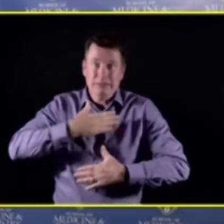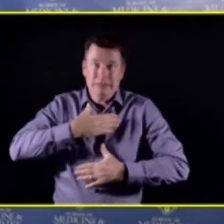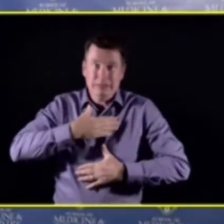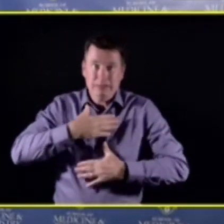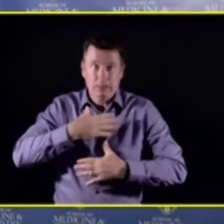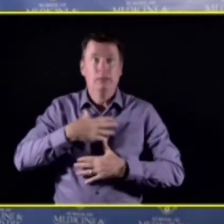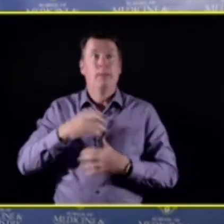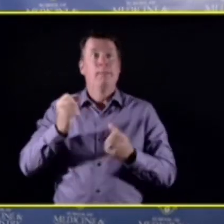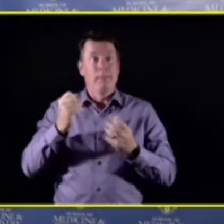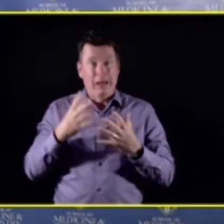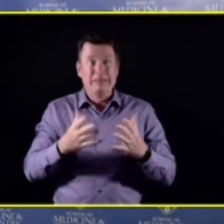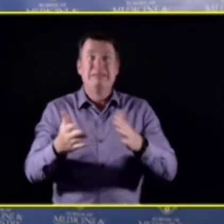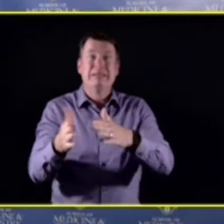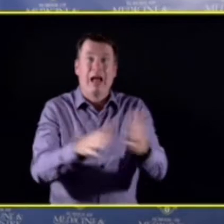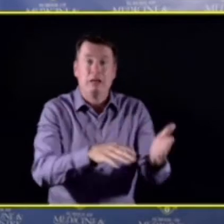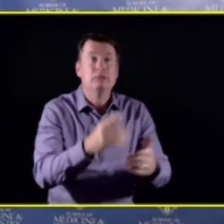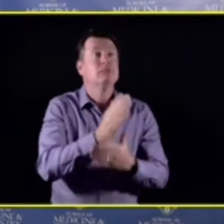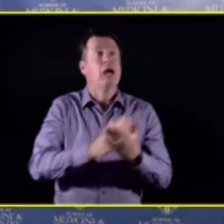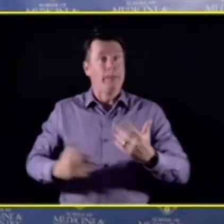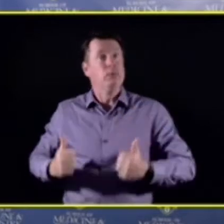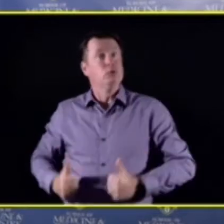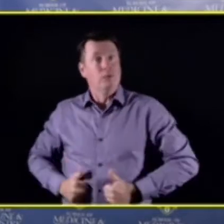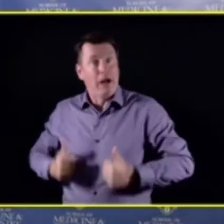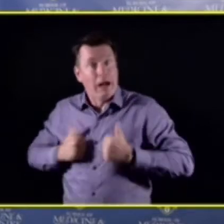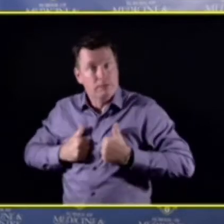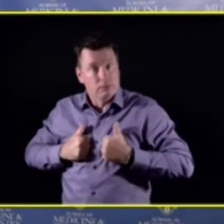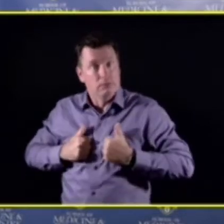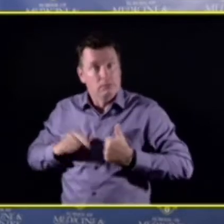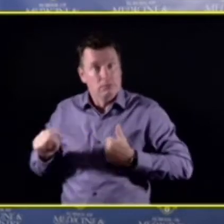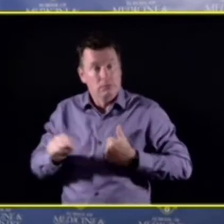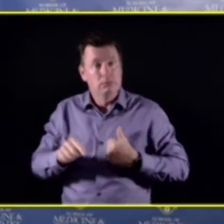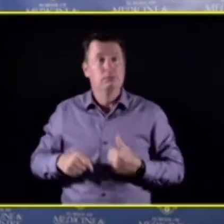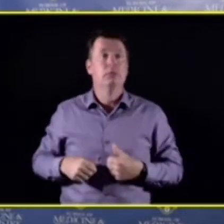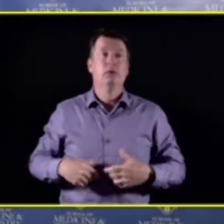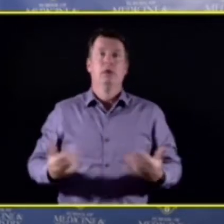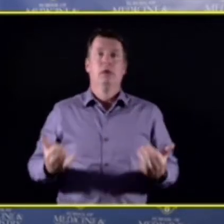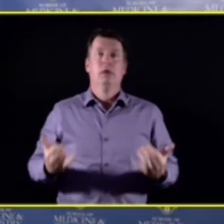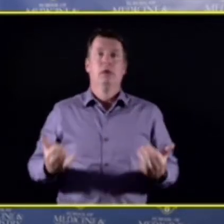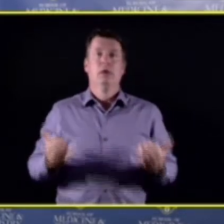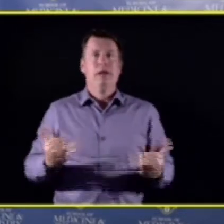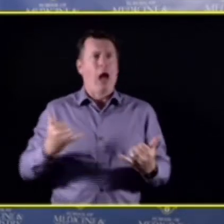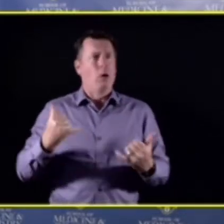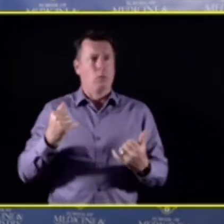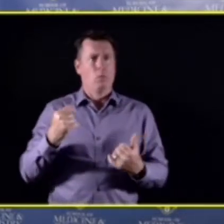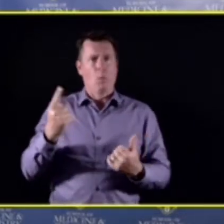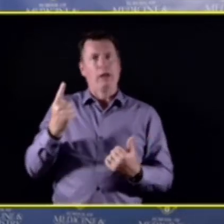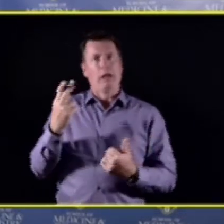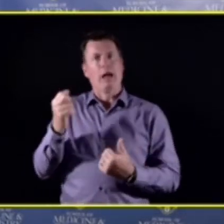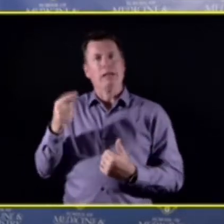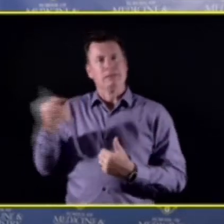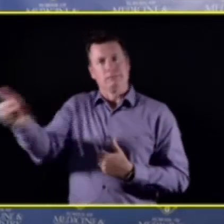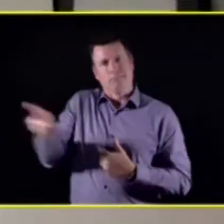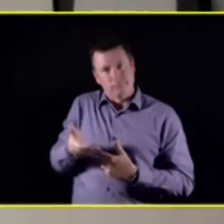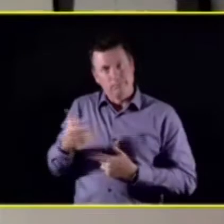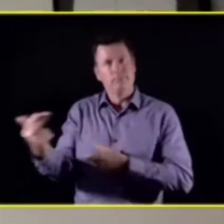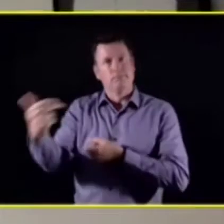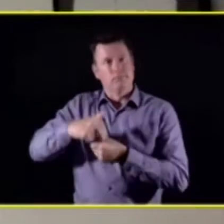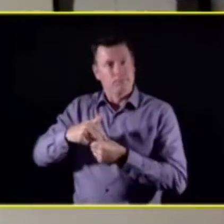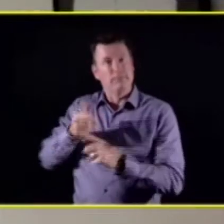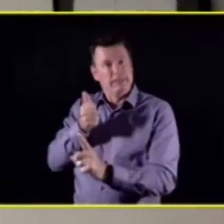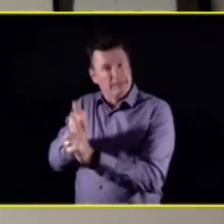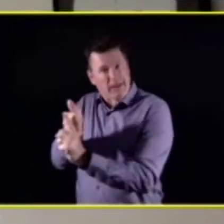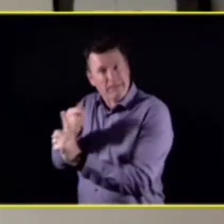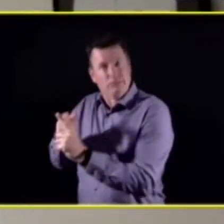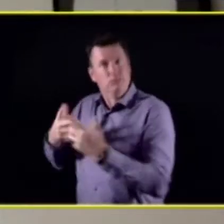more about one of those success stories from UR Medicine's Strong Memorial Hospital. We're delighted to be joined today via Zoom by a